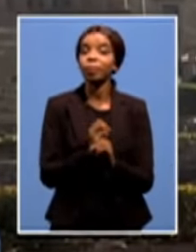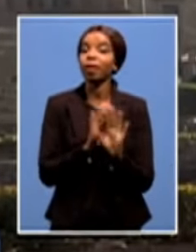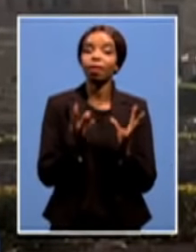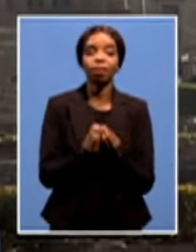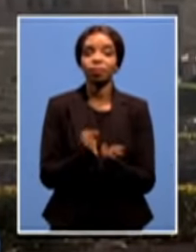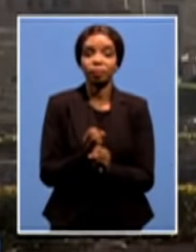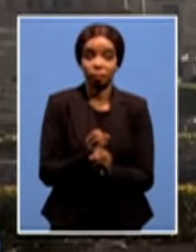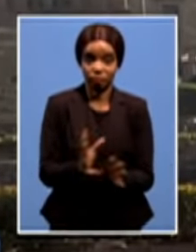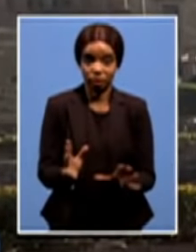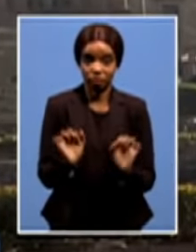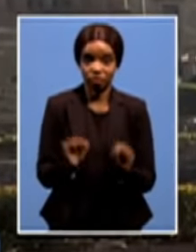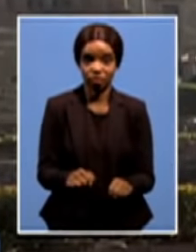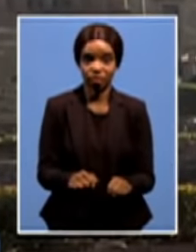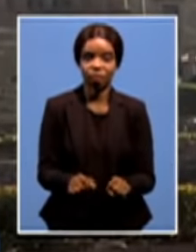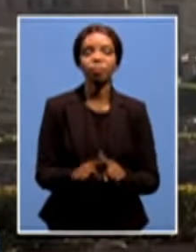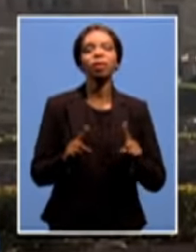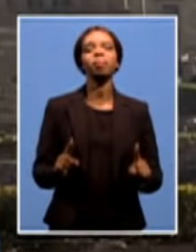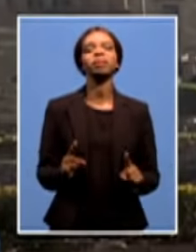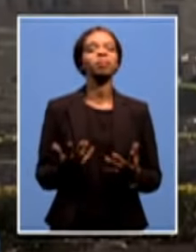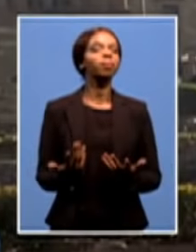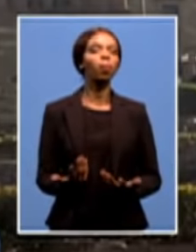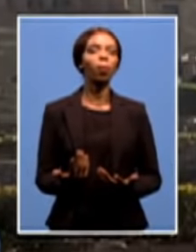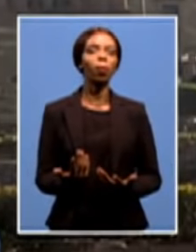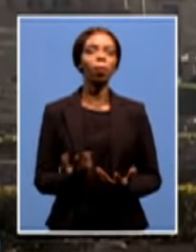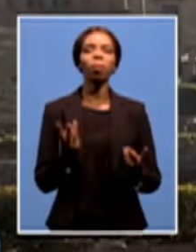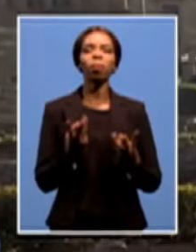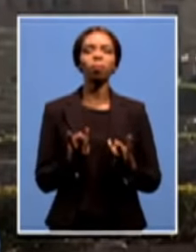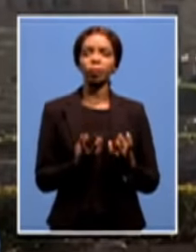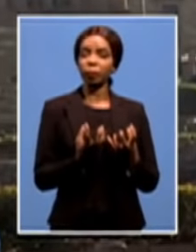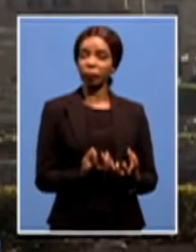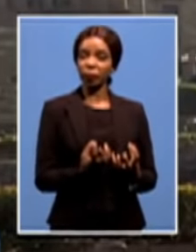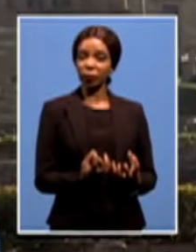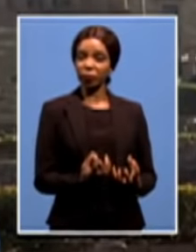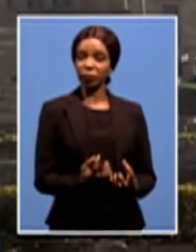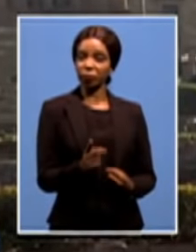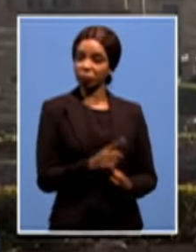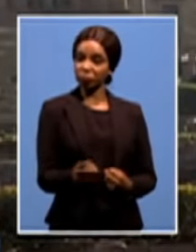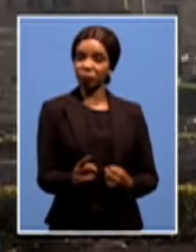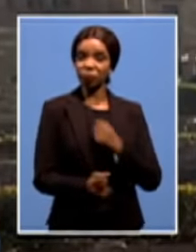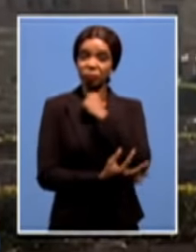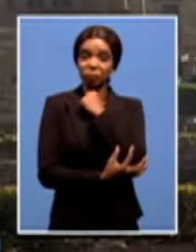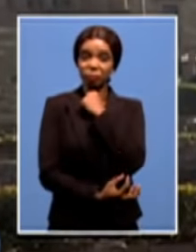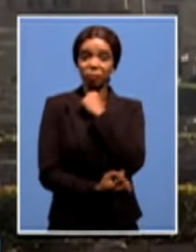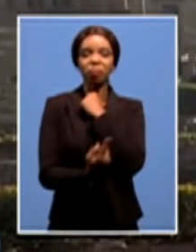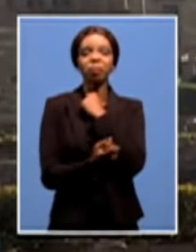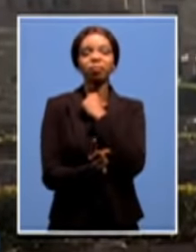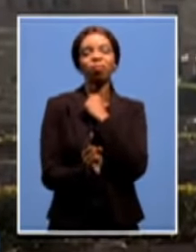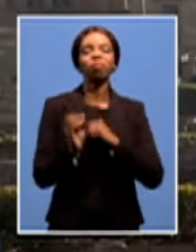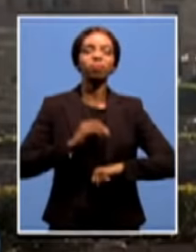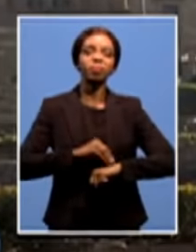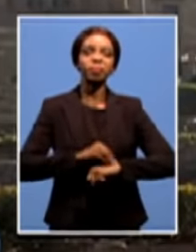it is indeed a big struggle for, you know, the poorest of the poor. And this is where the